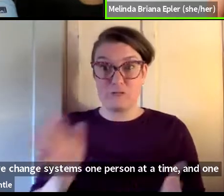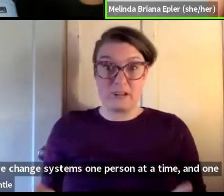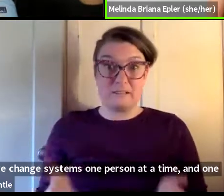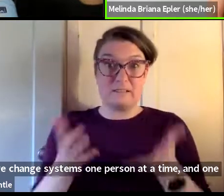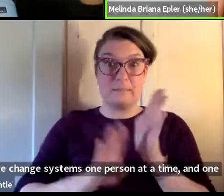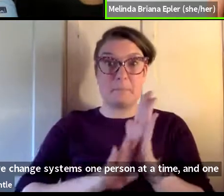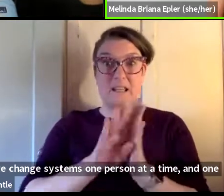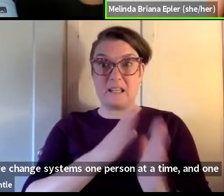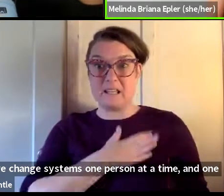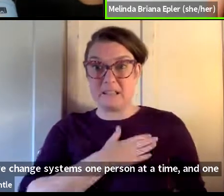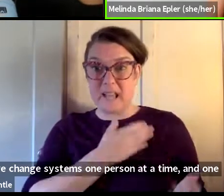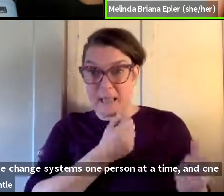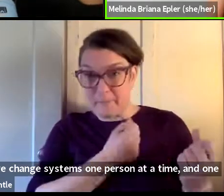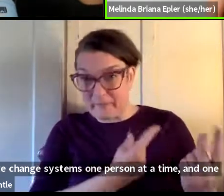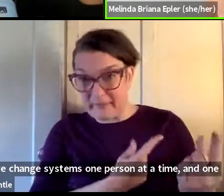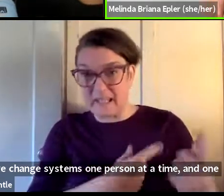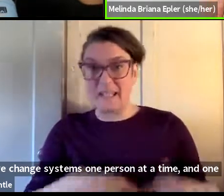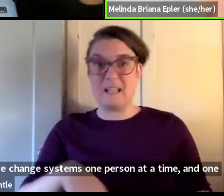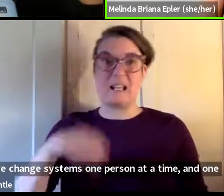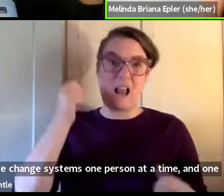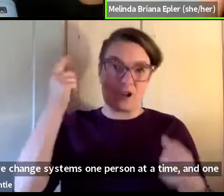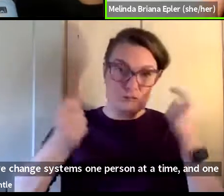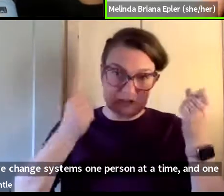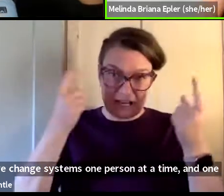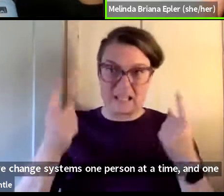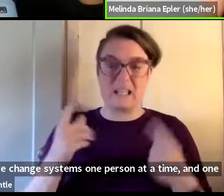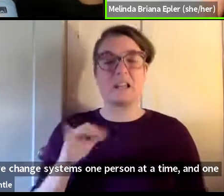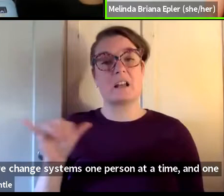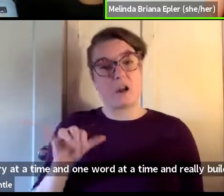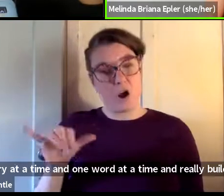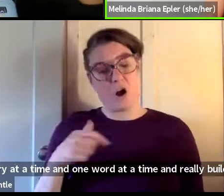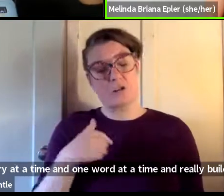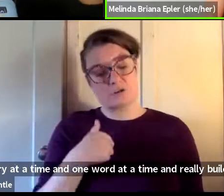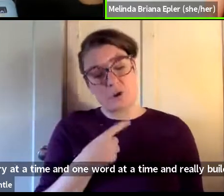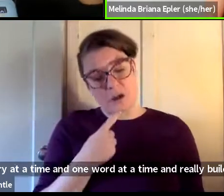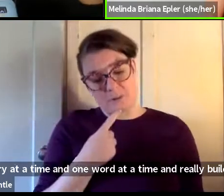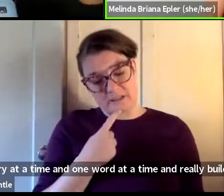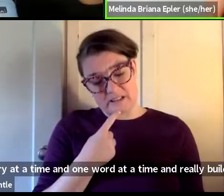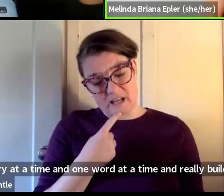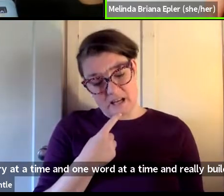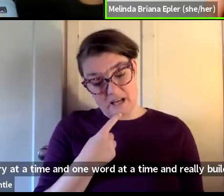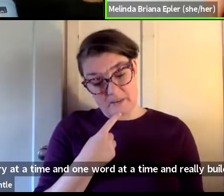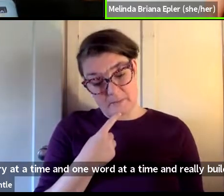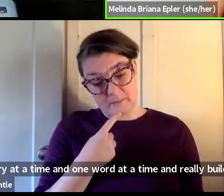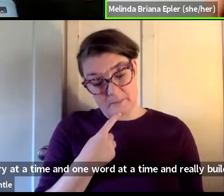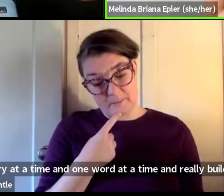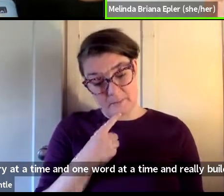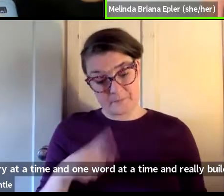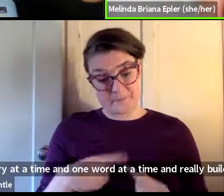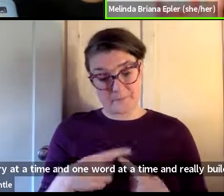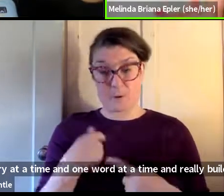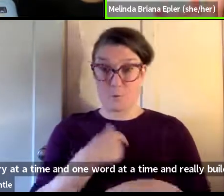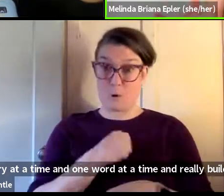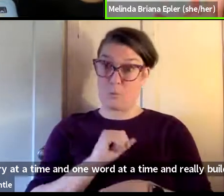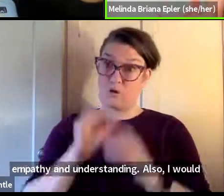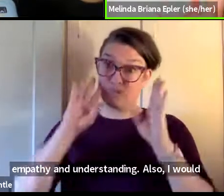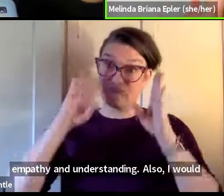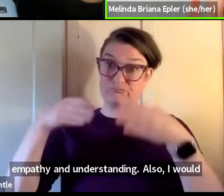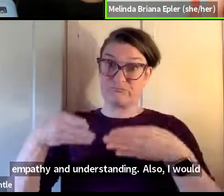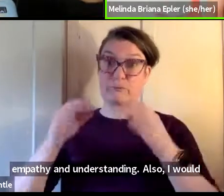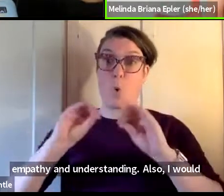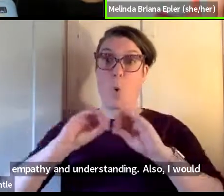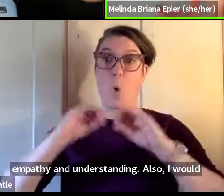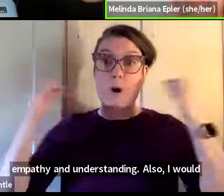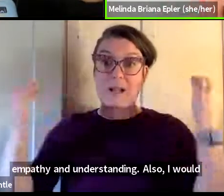and build understanding. And also, I would say that when we're working on organizational